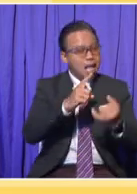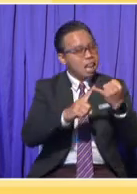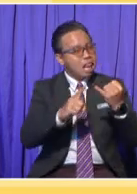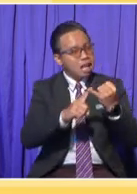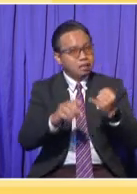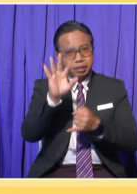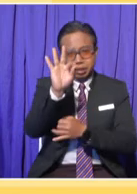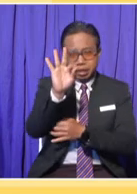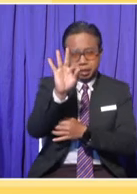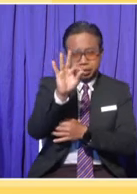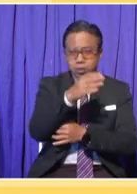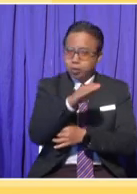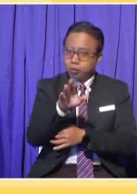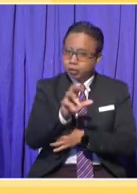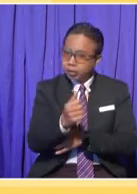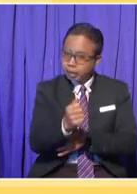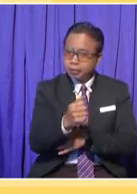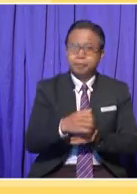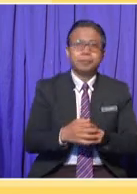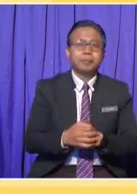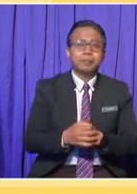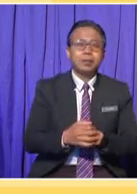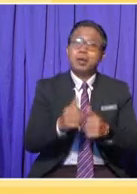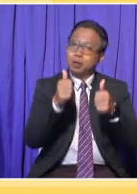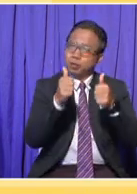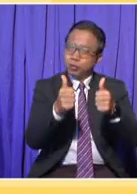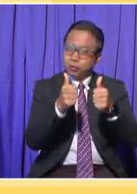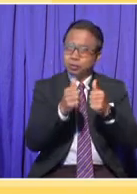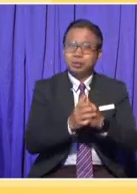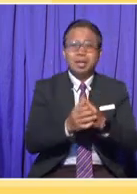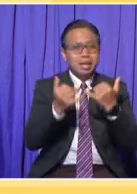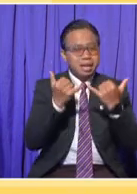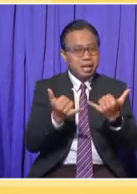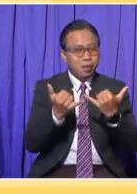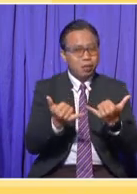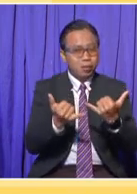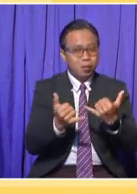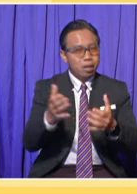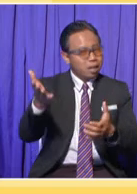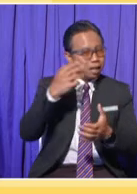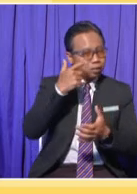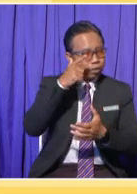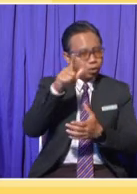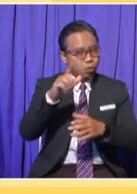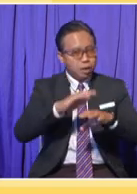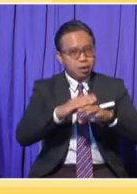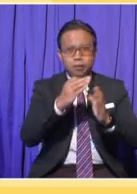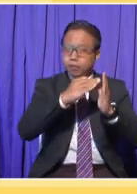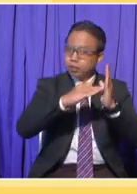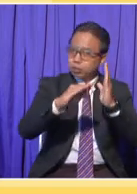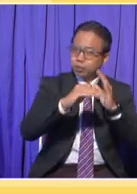one is 9/10. Well done. Now, Let's take a look at the